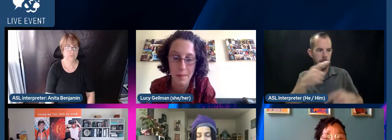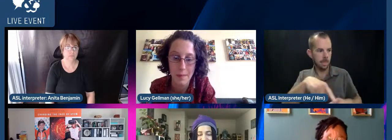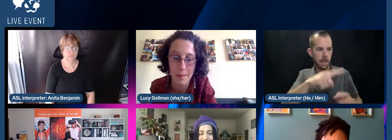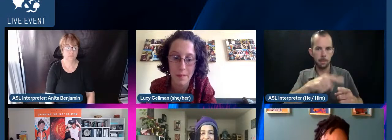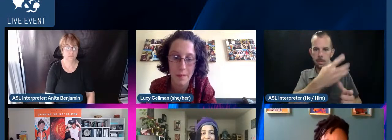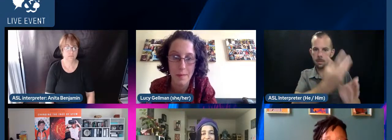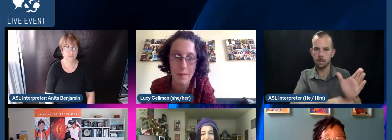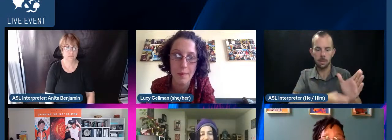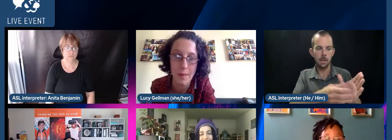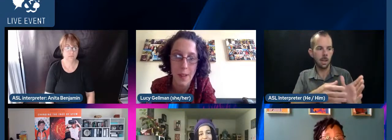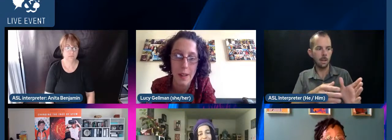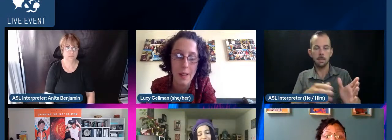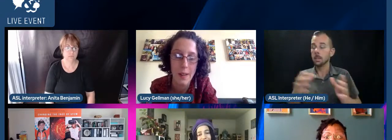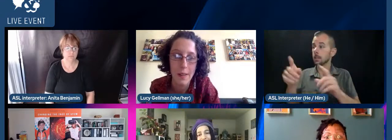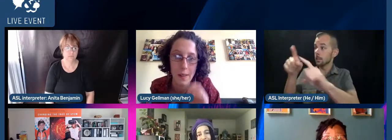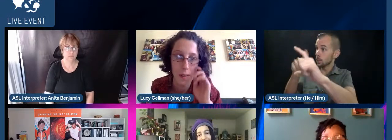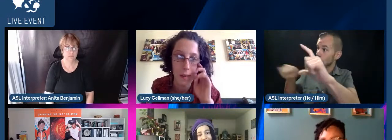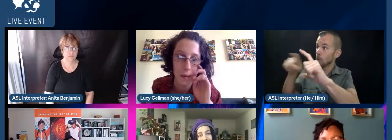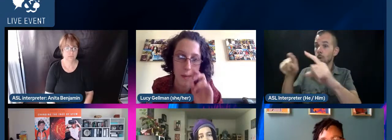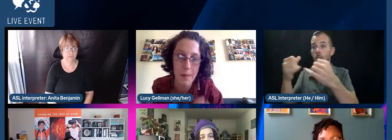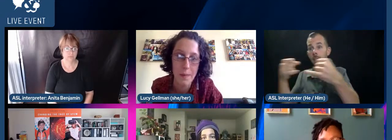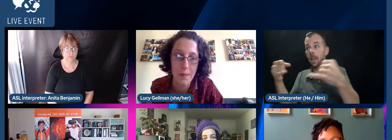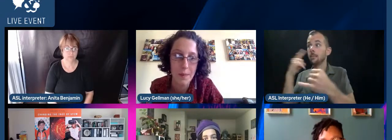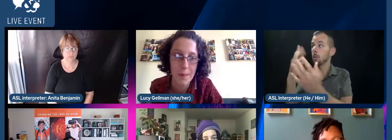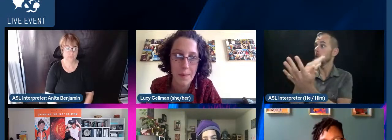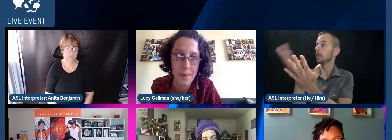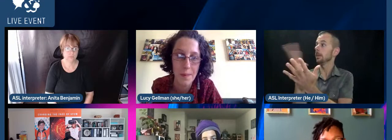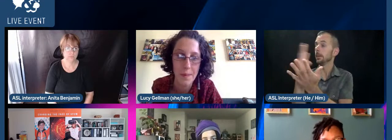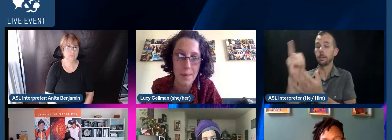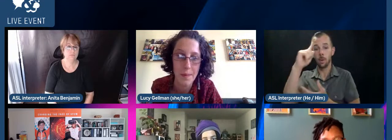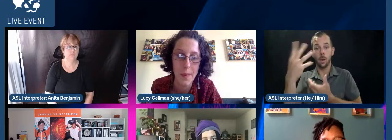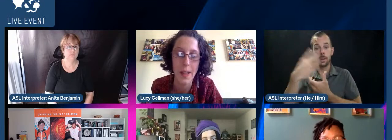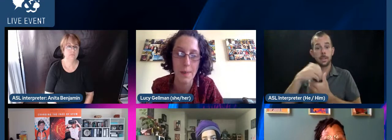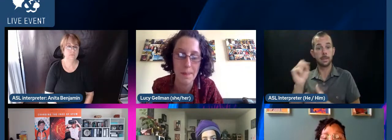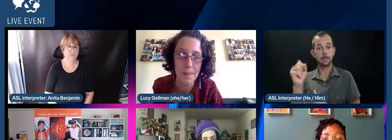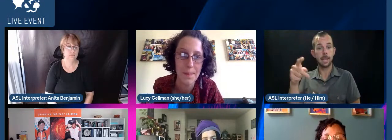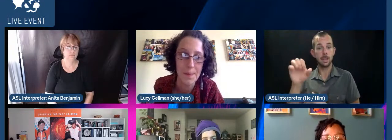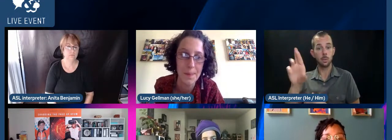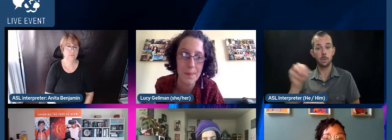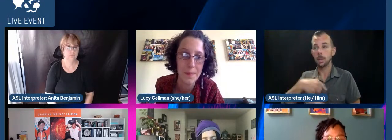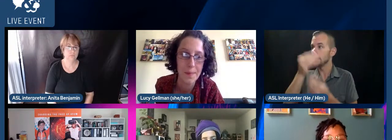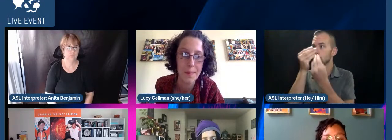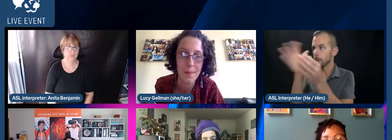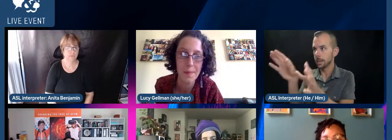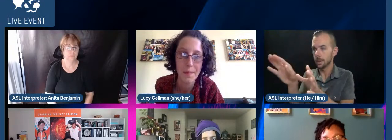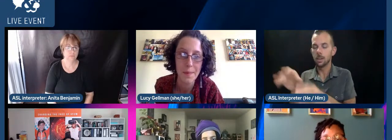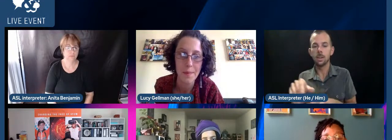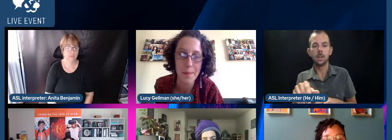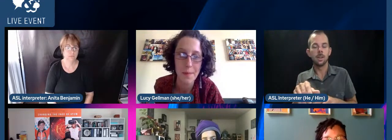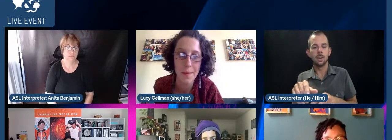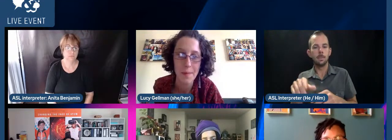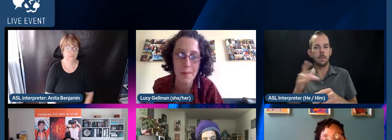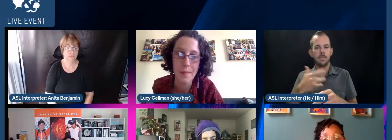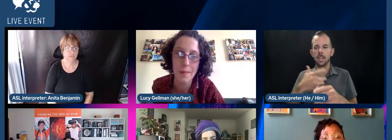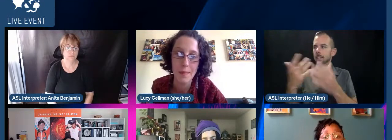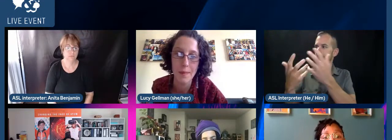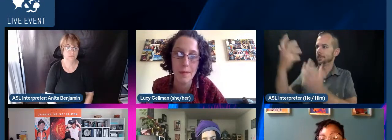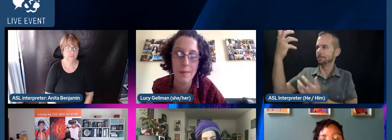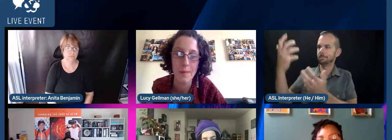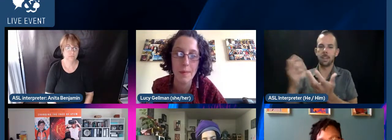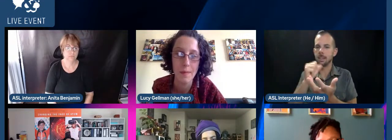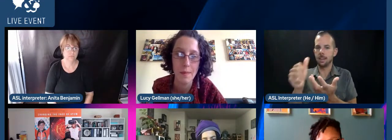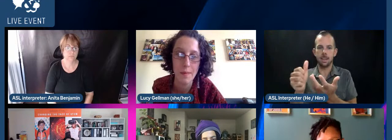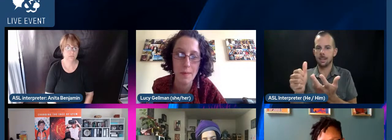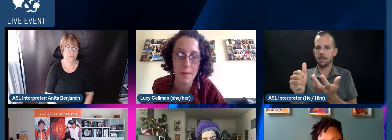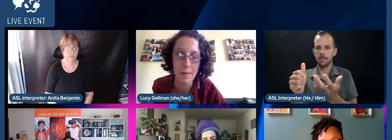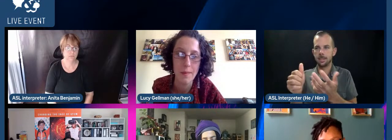line. I don't care. So that's what I mean when I say that I don't think that we're all in community, right? Like, yeah. What other opportunities are there for solidarity if we